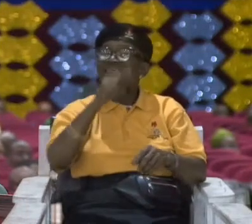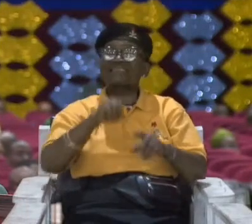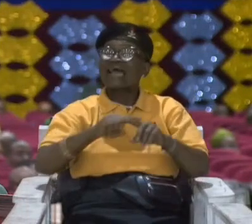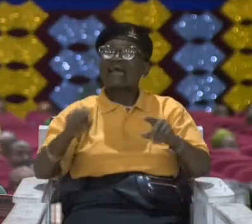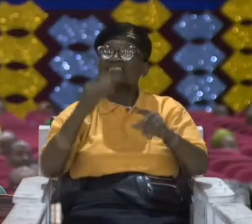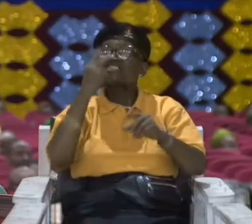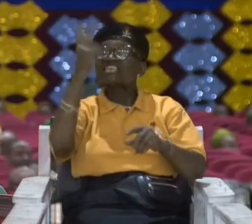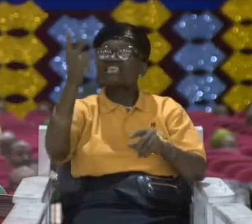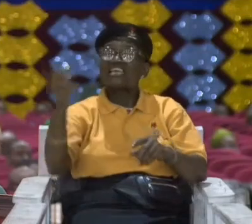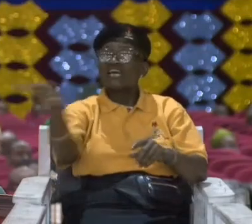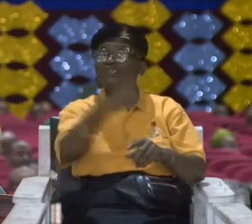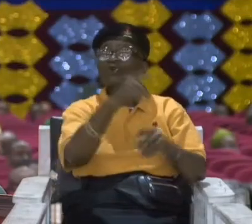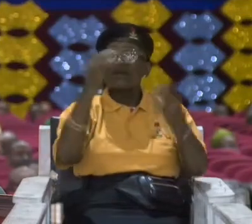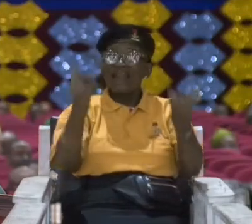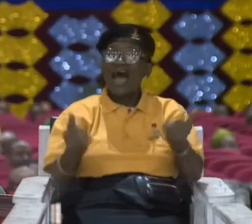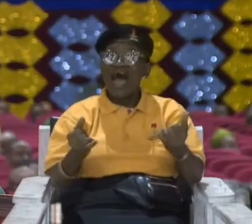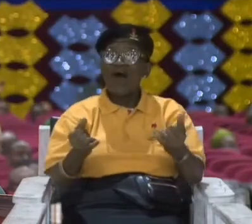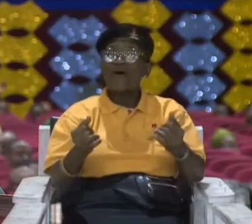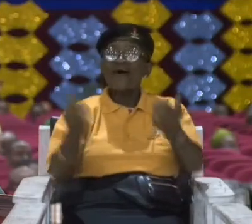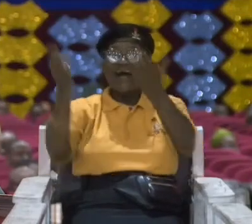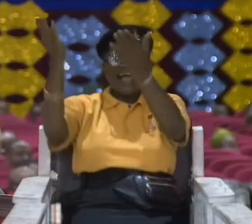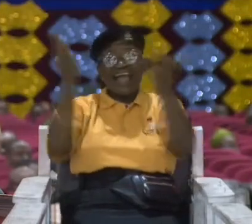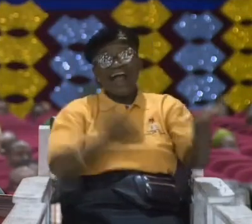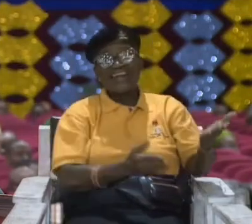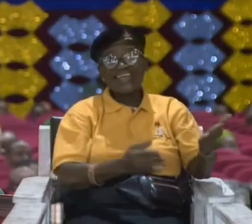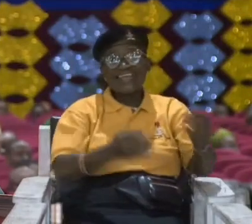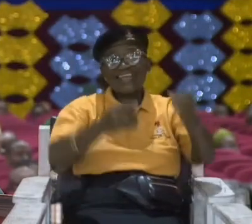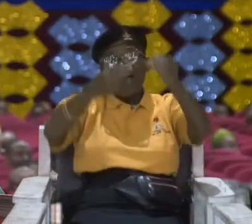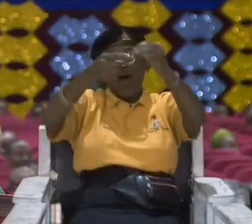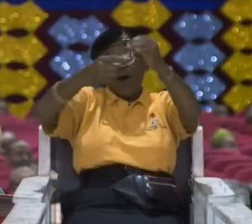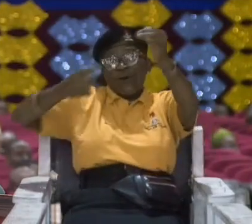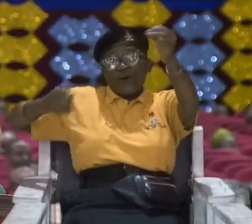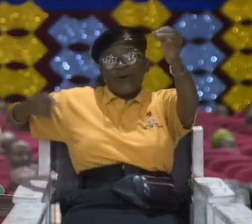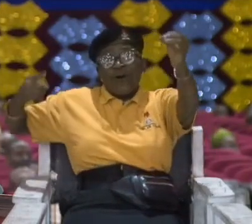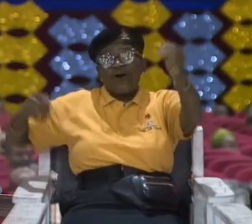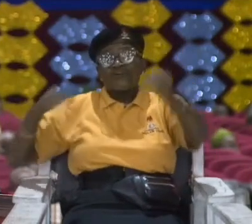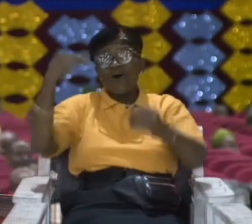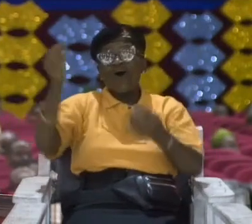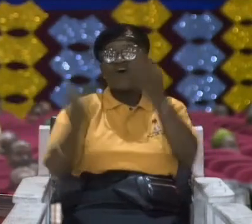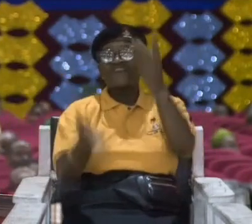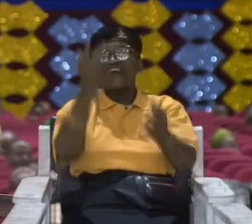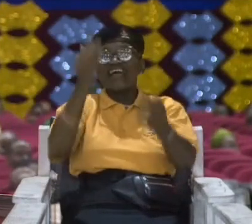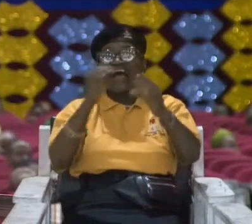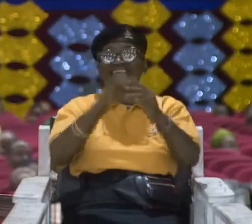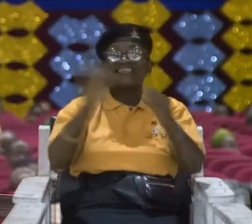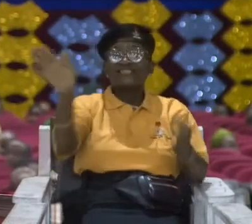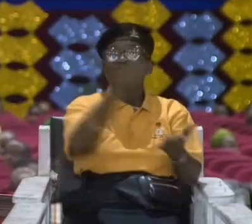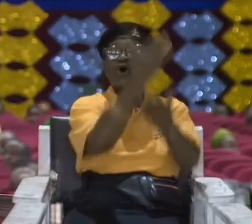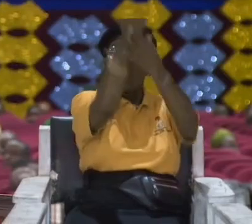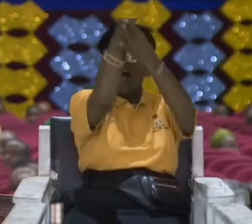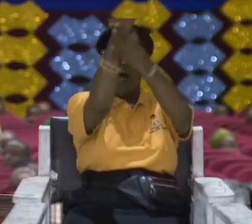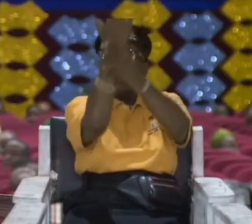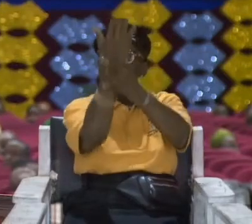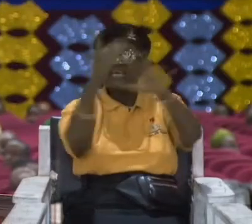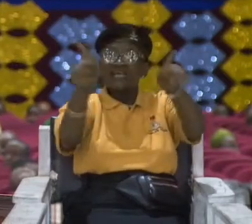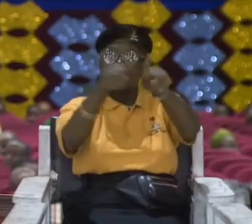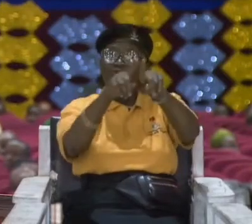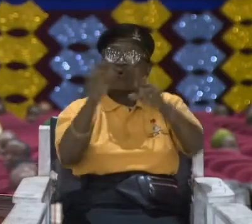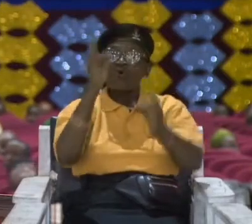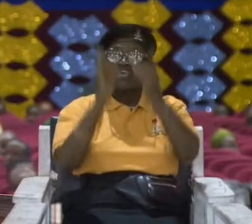carry a rod of fire in your hand. So if you are here